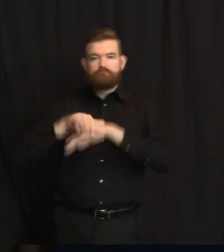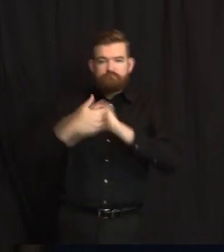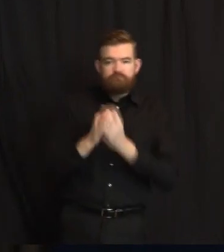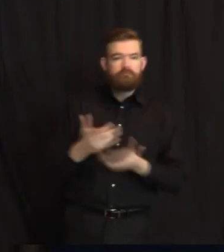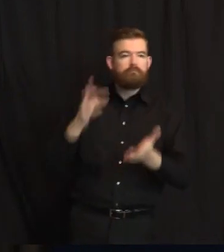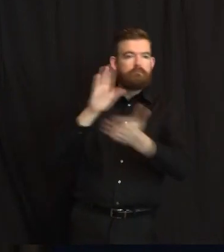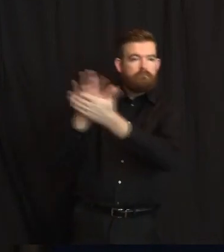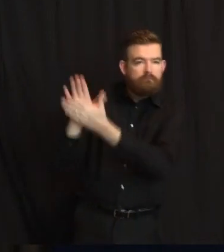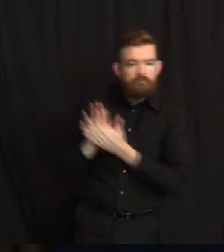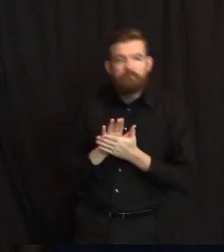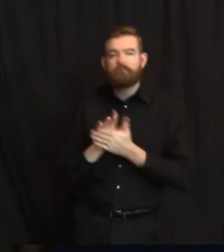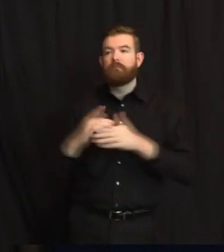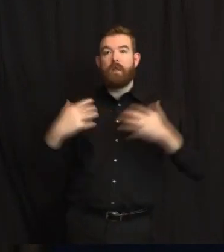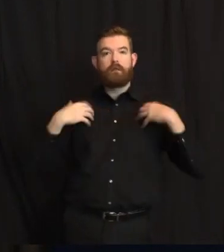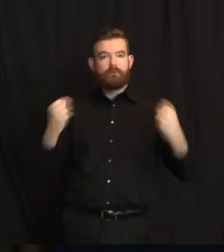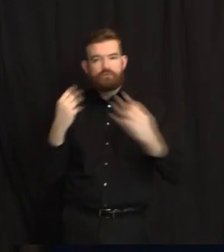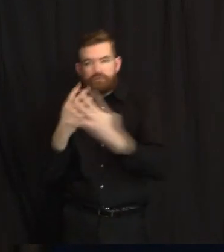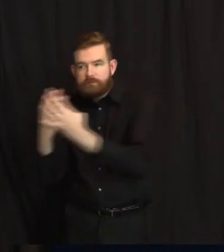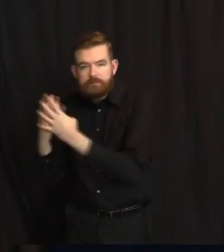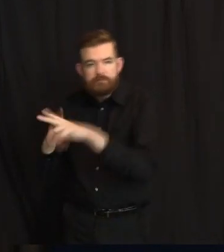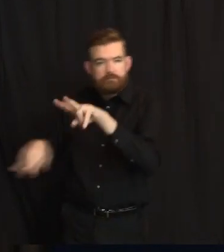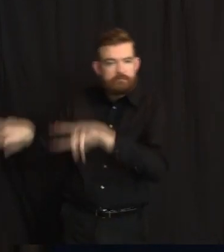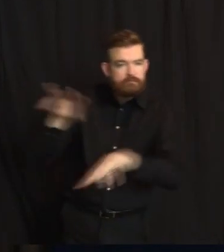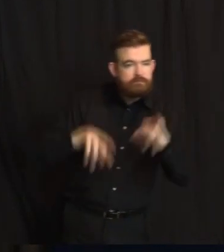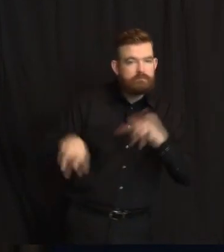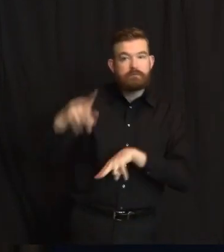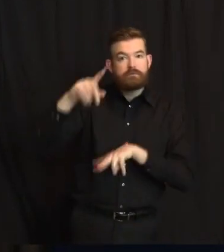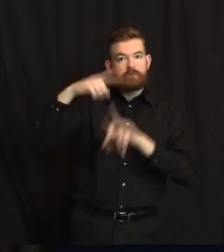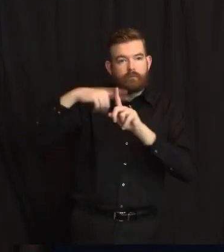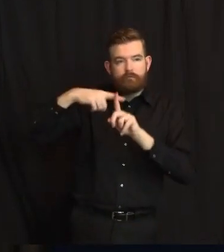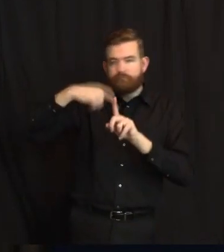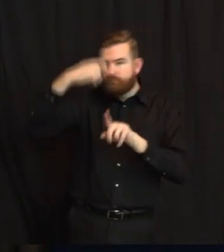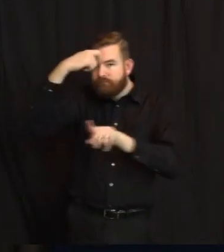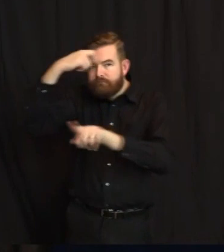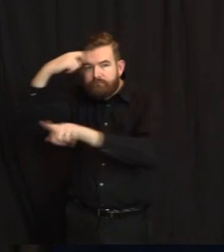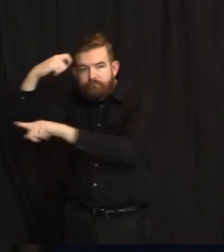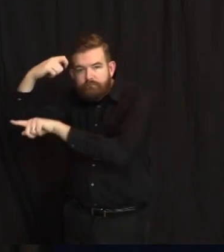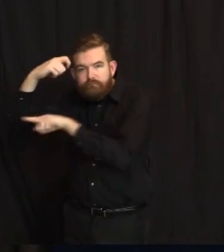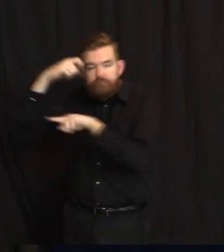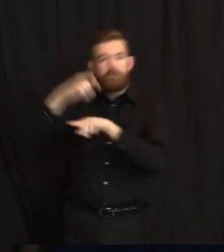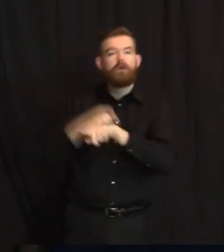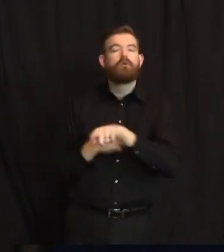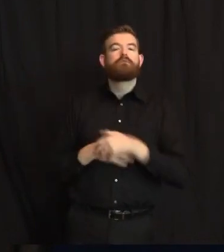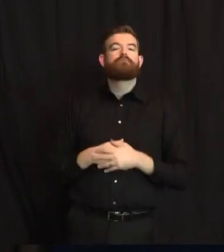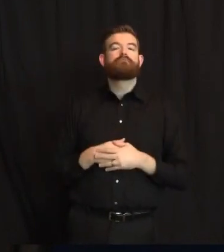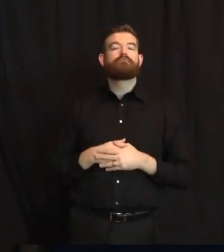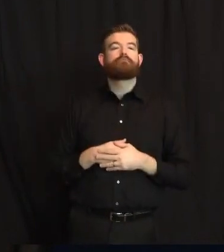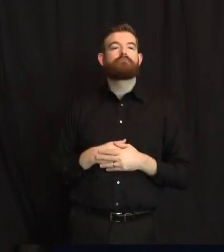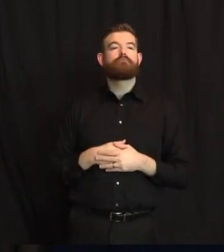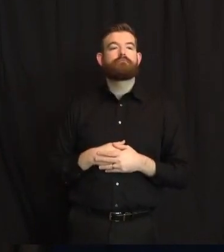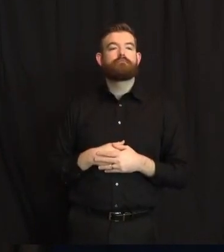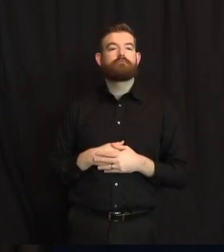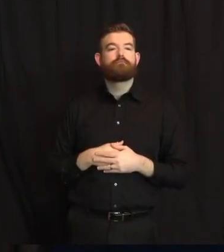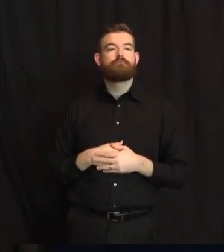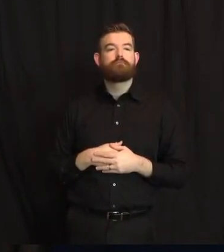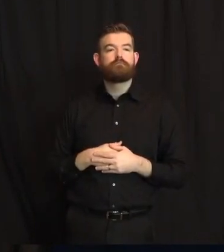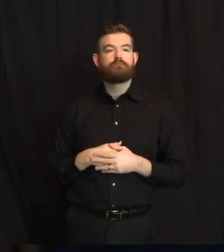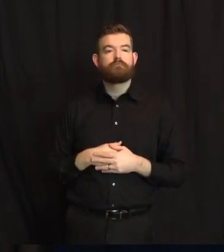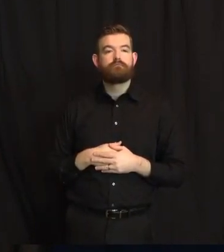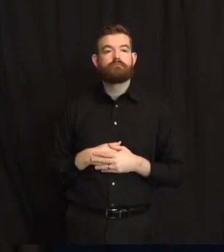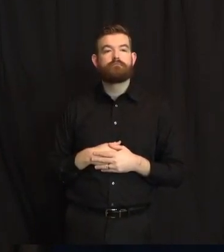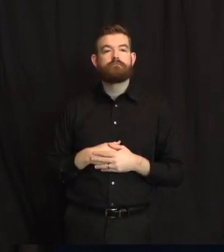screenings and temperature scans as well. We're also quarantining them if they have to come back into the facility to ensure that